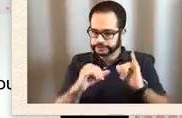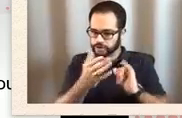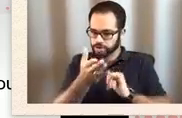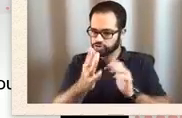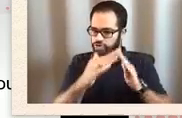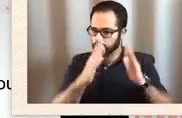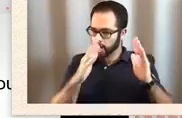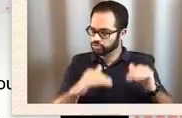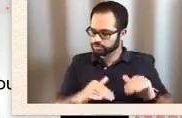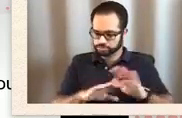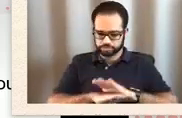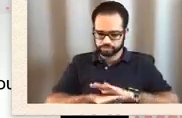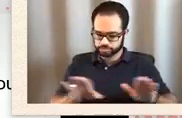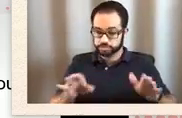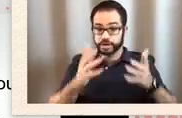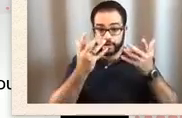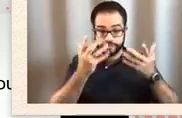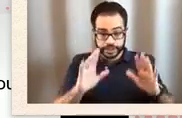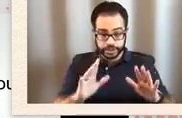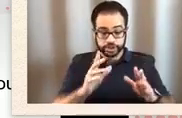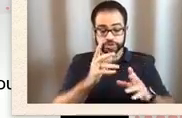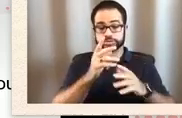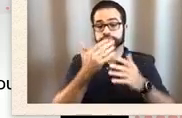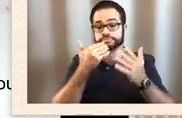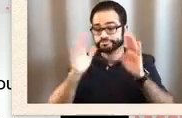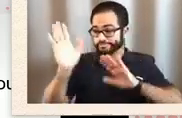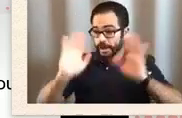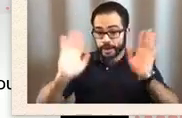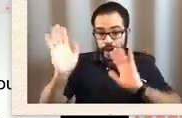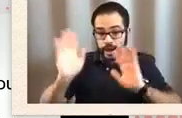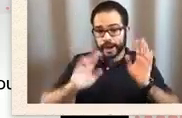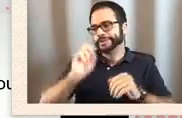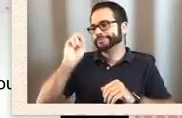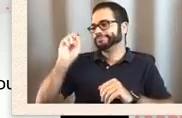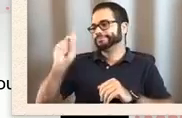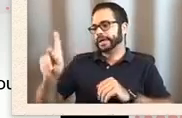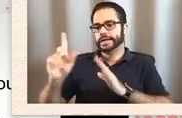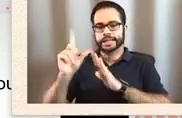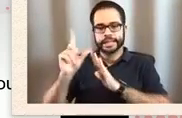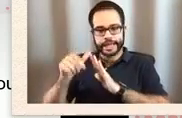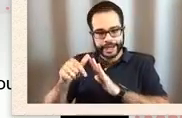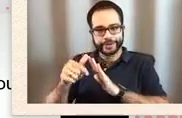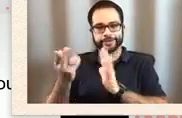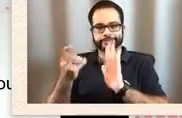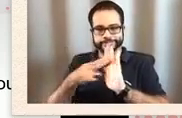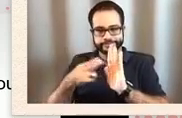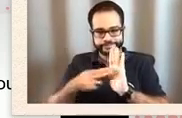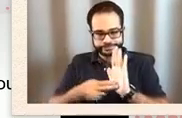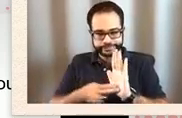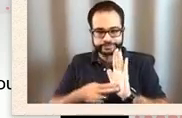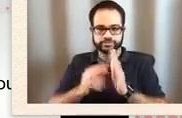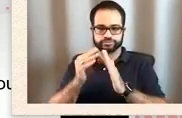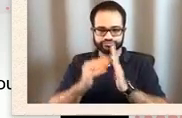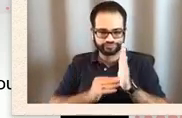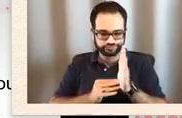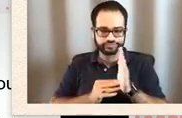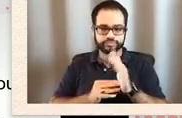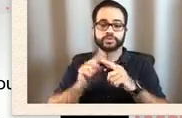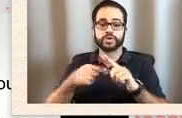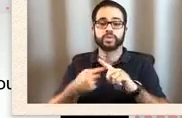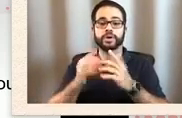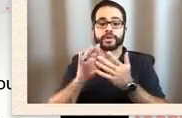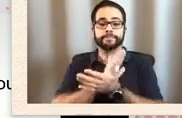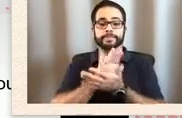delivery, say their goodbyes, and then they're going to come back later and fill in the documentation. Once the documentation has